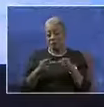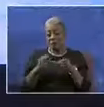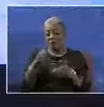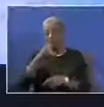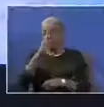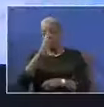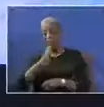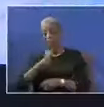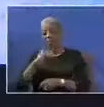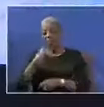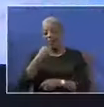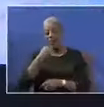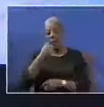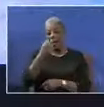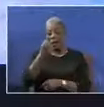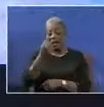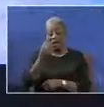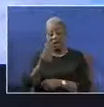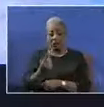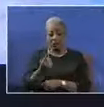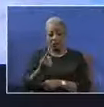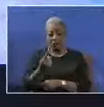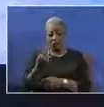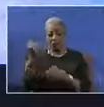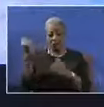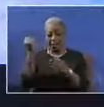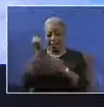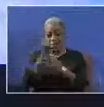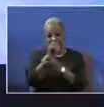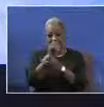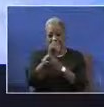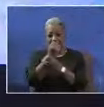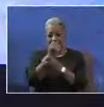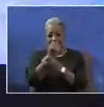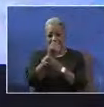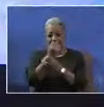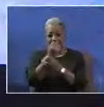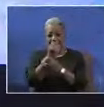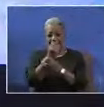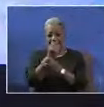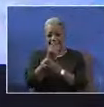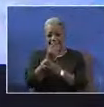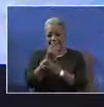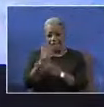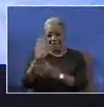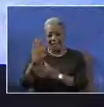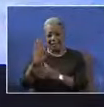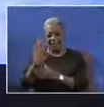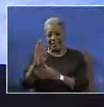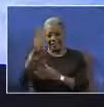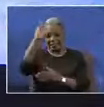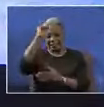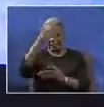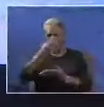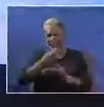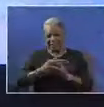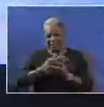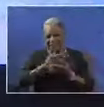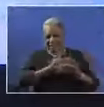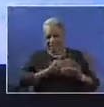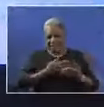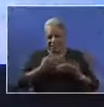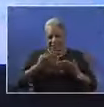God told Abraham to take your son up to Mount